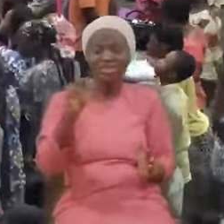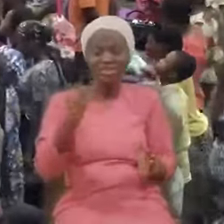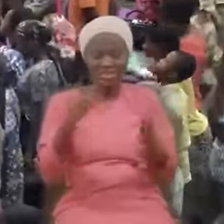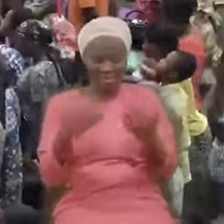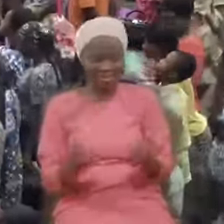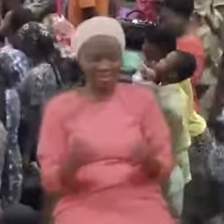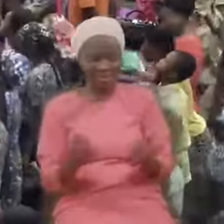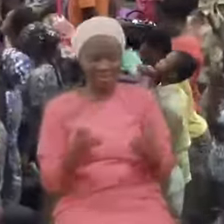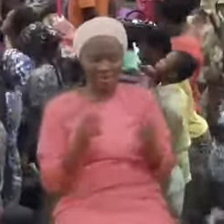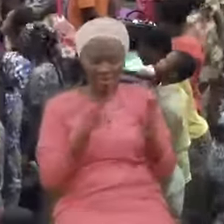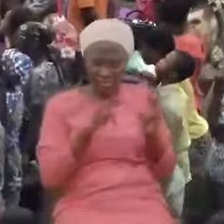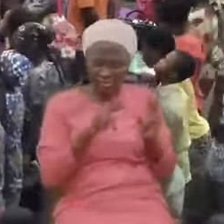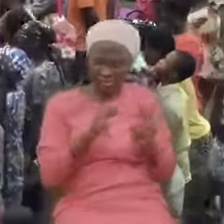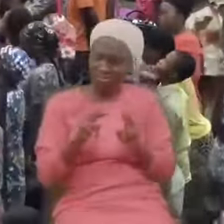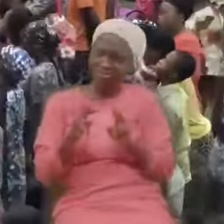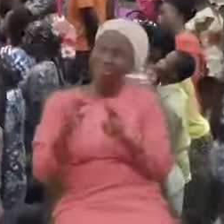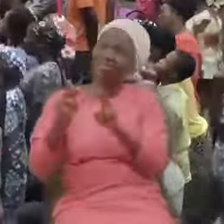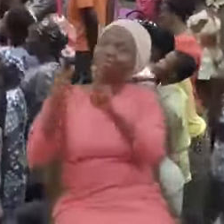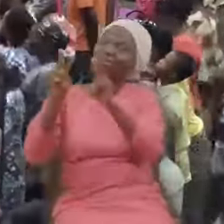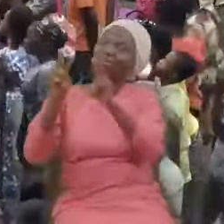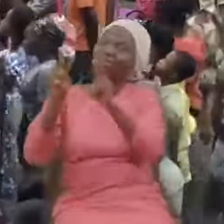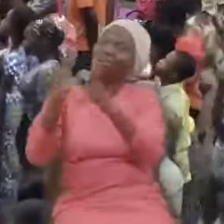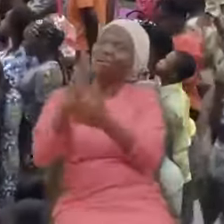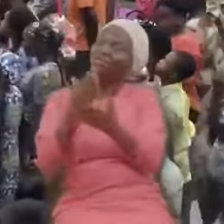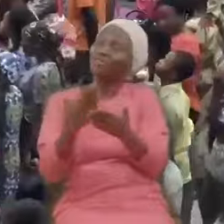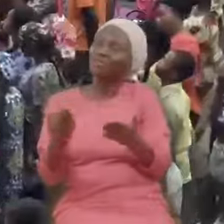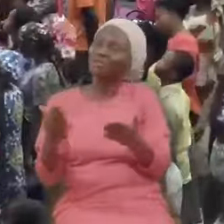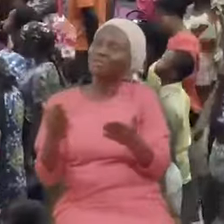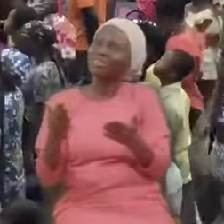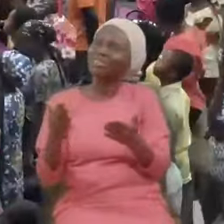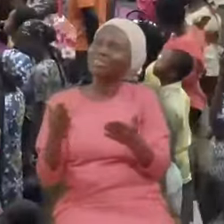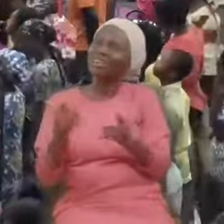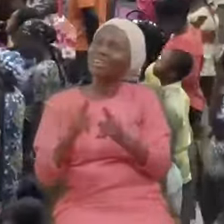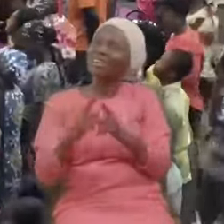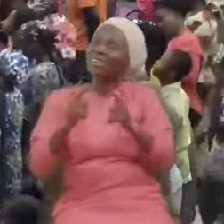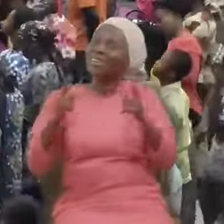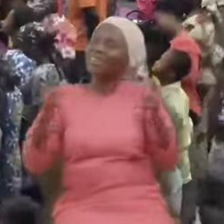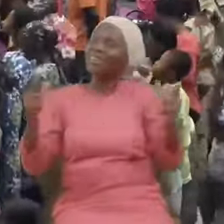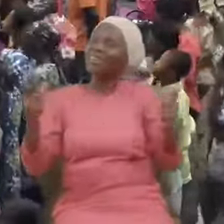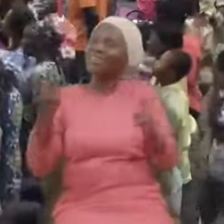There's something great from the horizon coming upon your life.